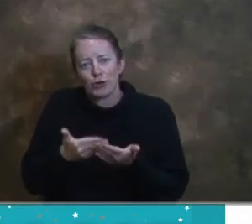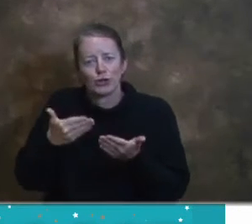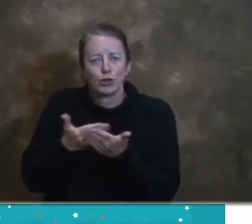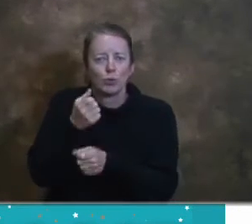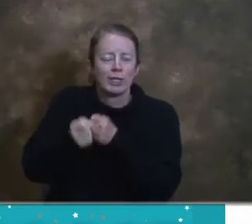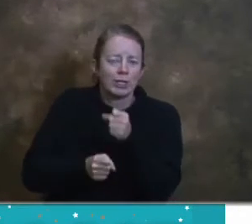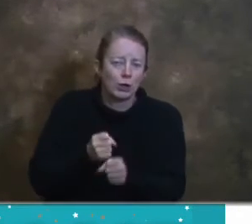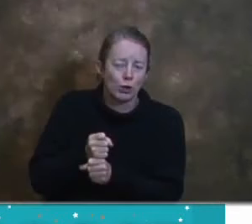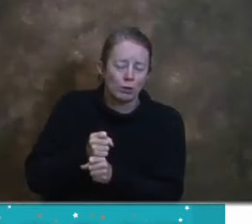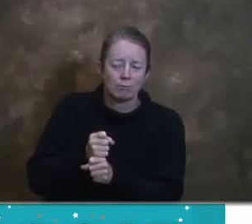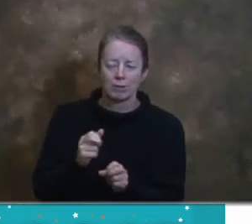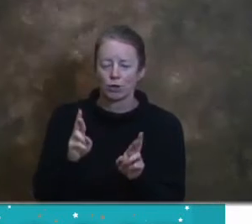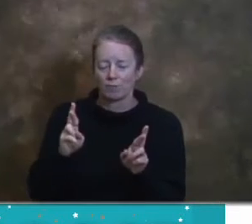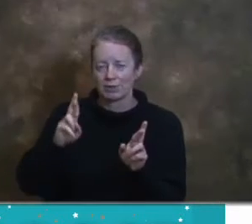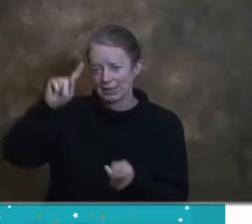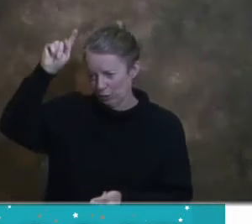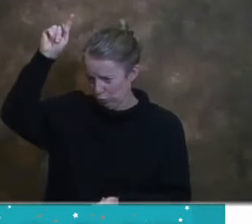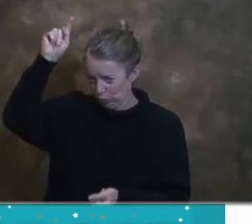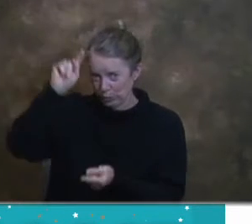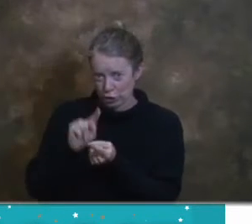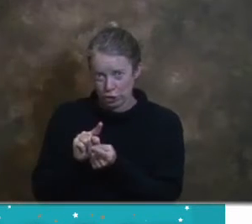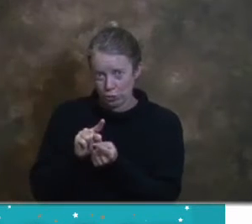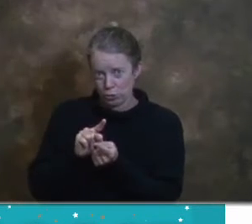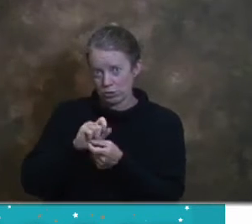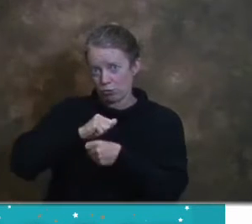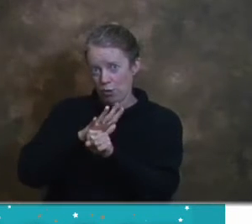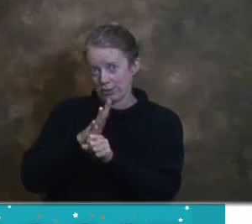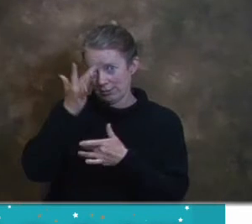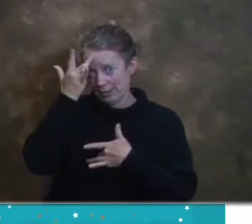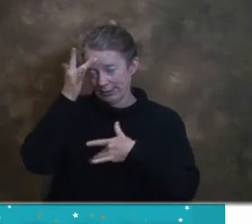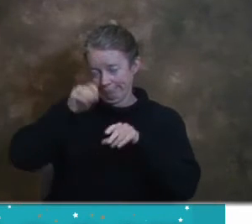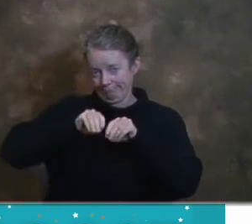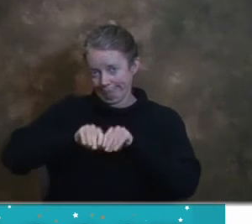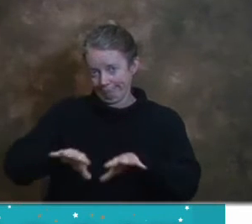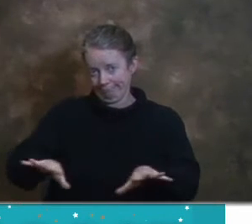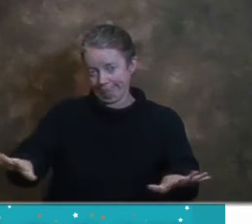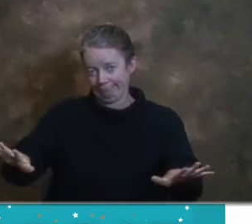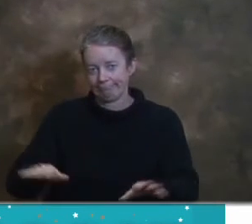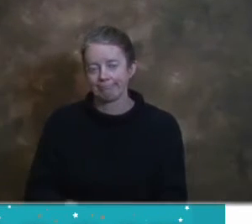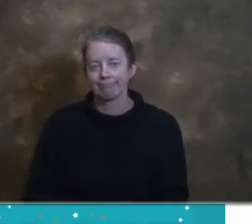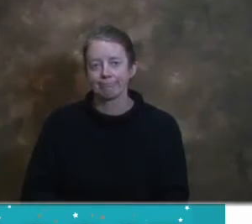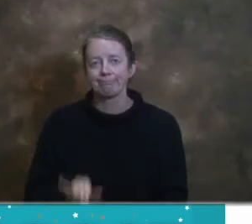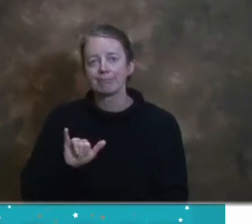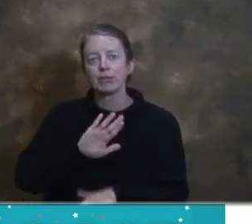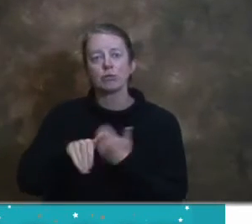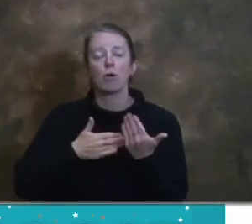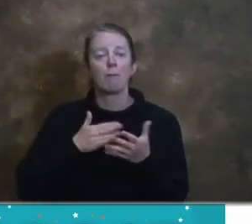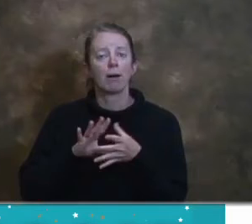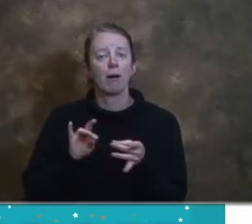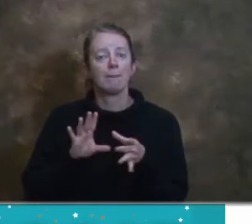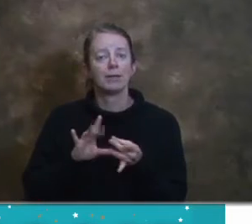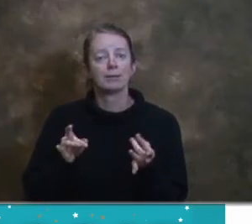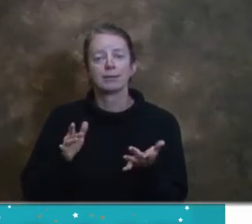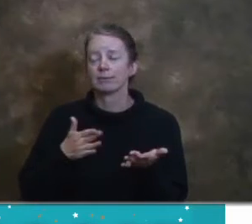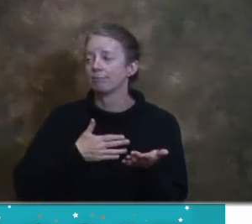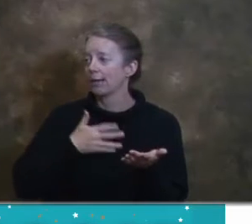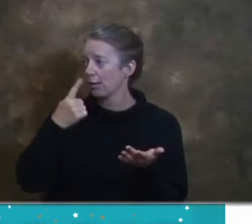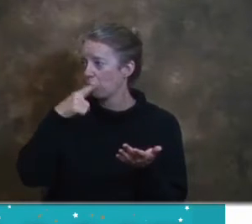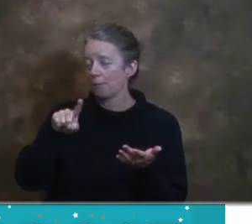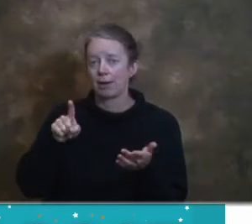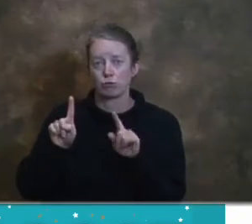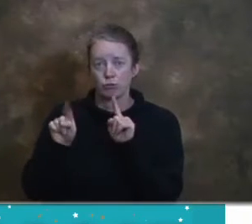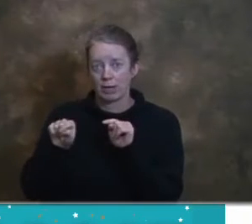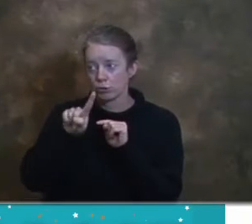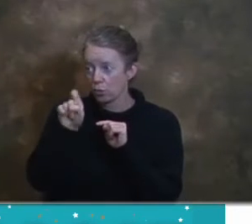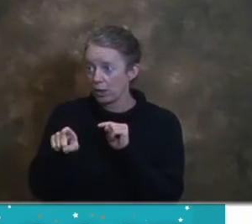hopefully reduce the spread of COVID-19. That's all I have for you today. Happy to answer questions, or